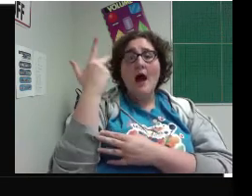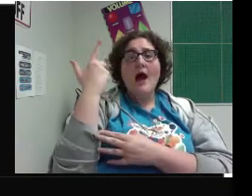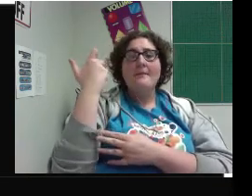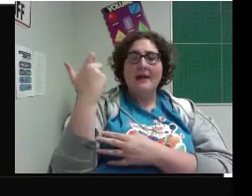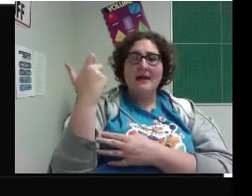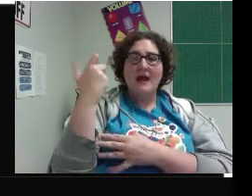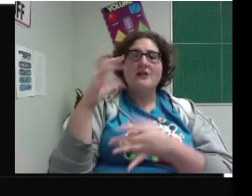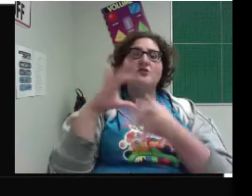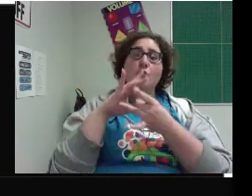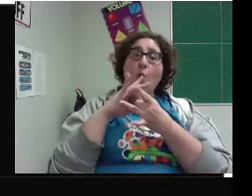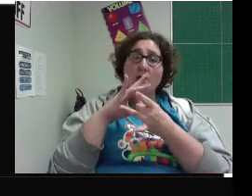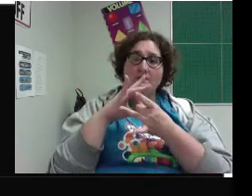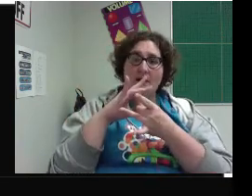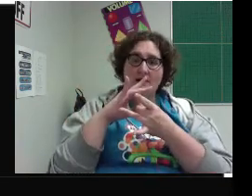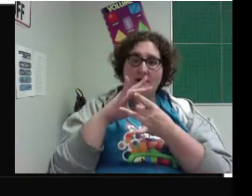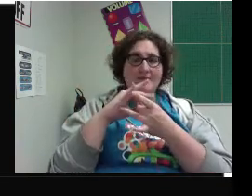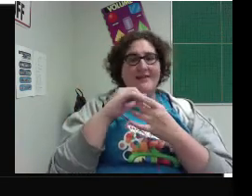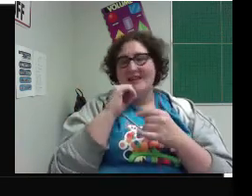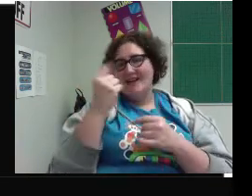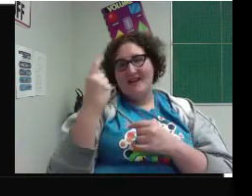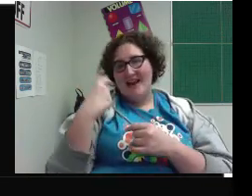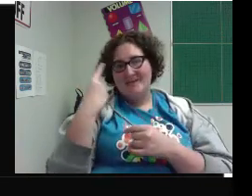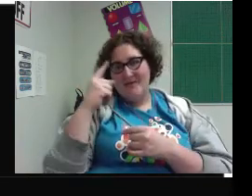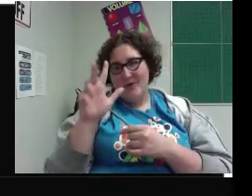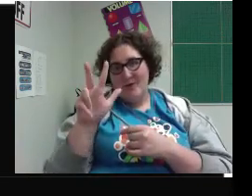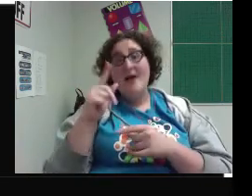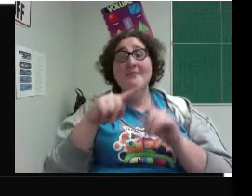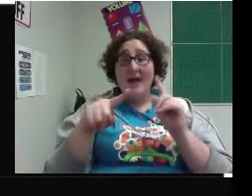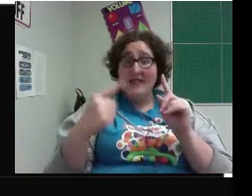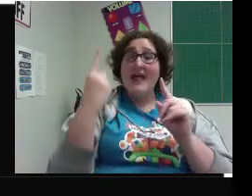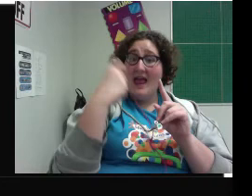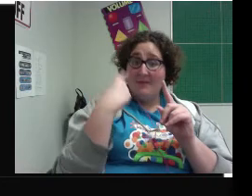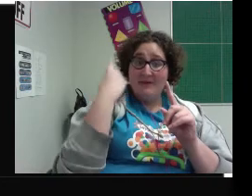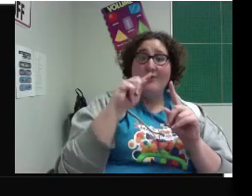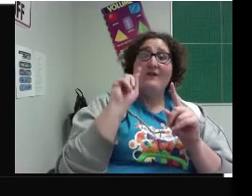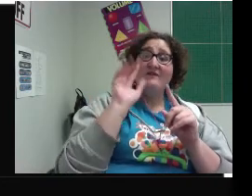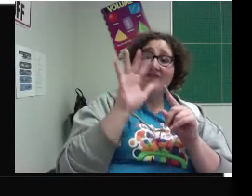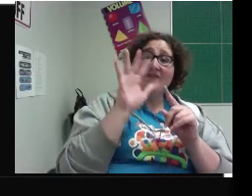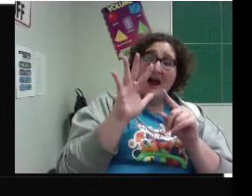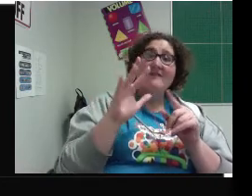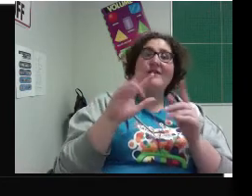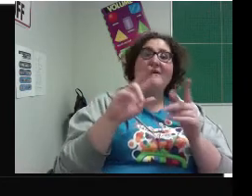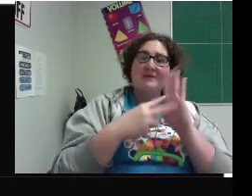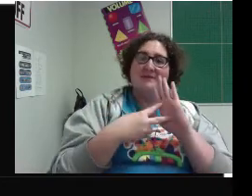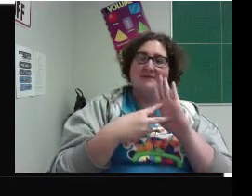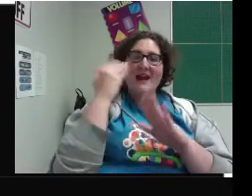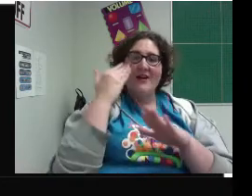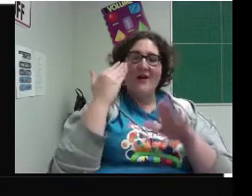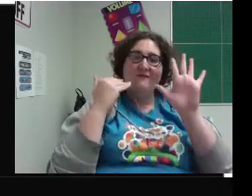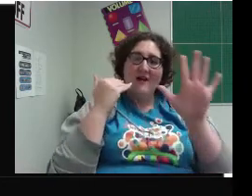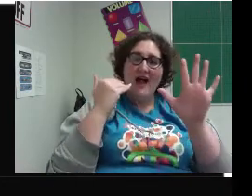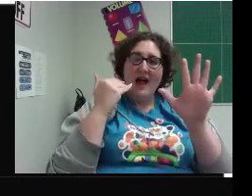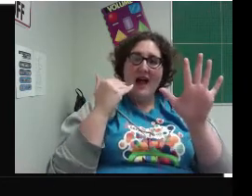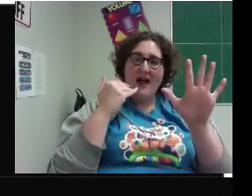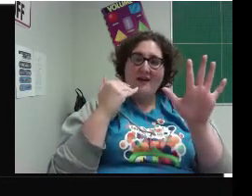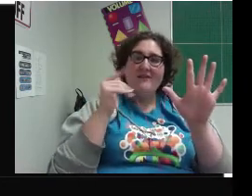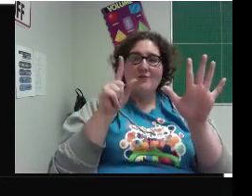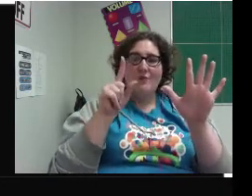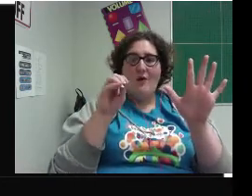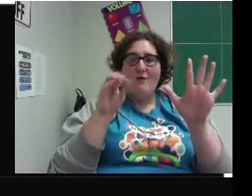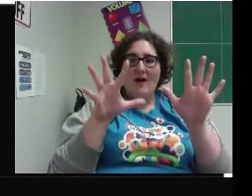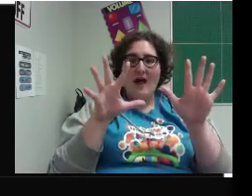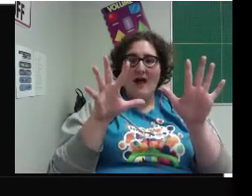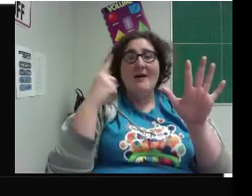because they're corresponding, but they didn't ask me for 3. But they did ask me for 5, and so that means I also know that angle 5 is